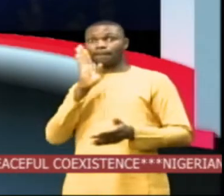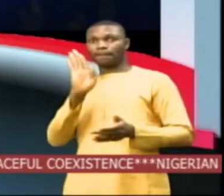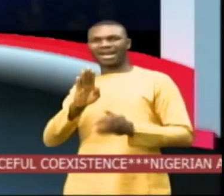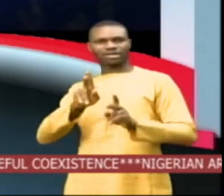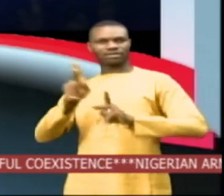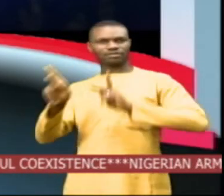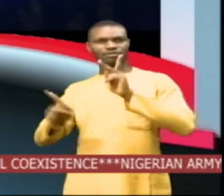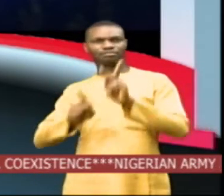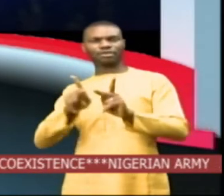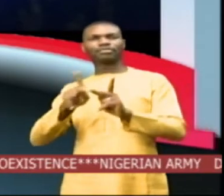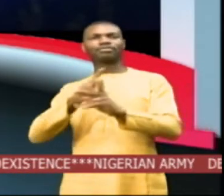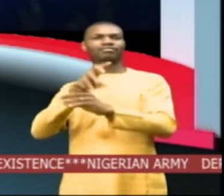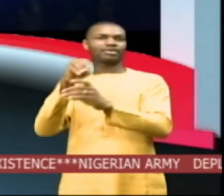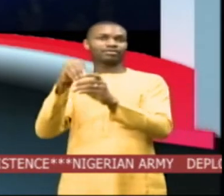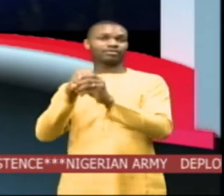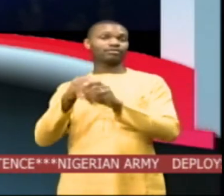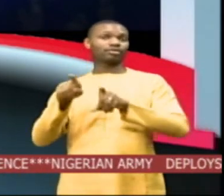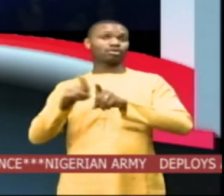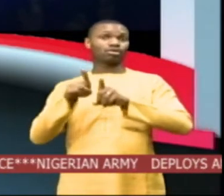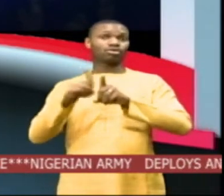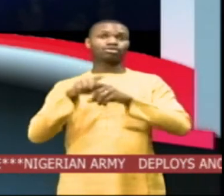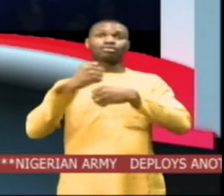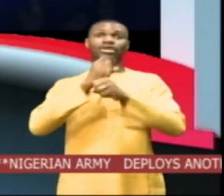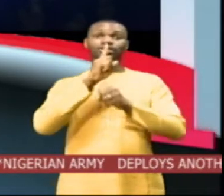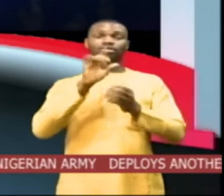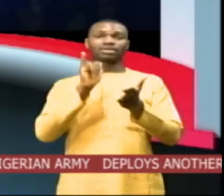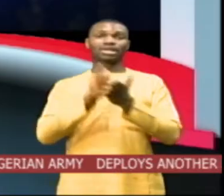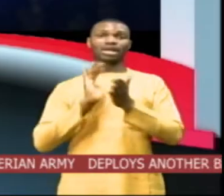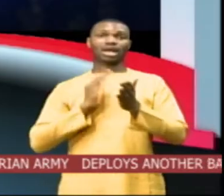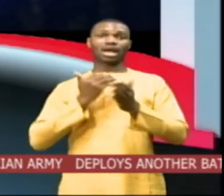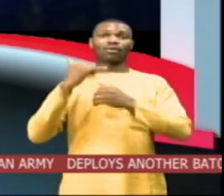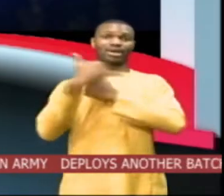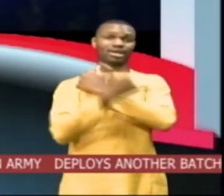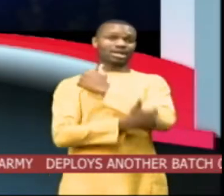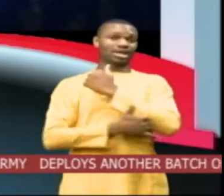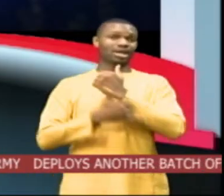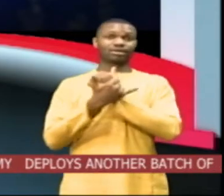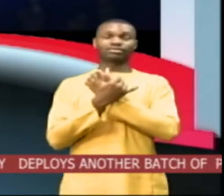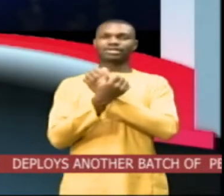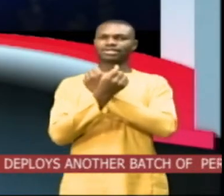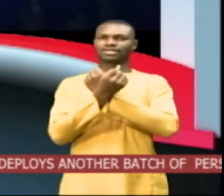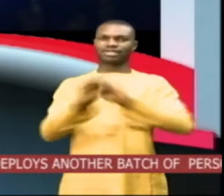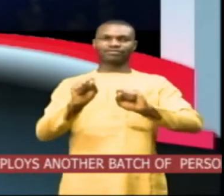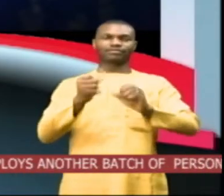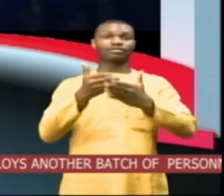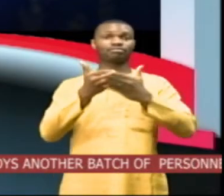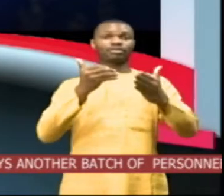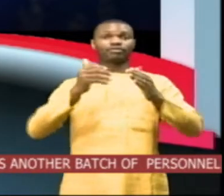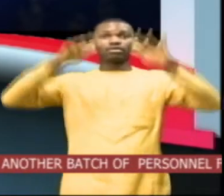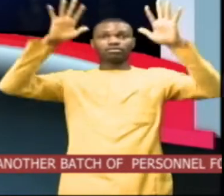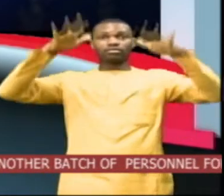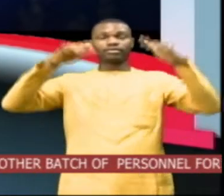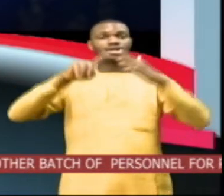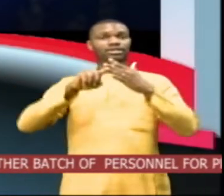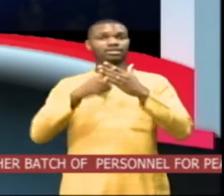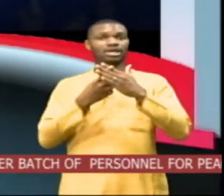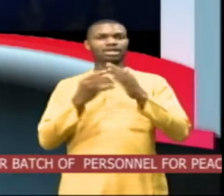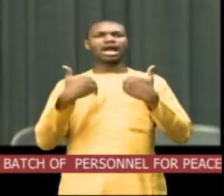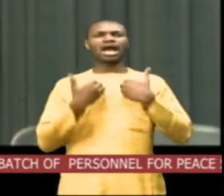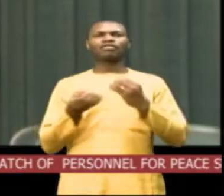elements and effectively secure the country before the rainy season sets in. State House correspondent Adamu Sambo